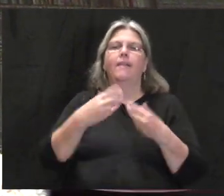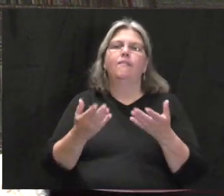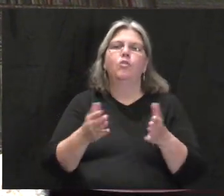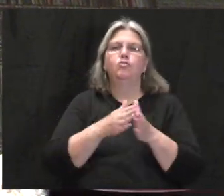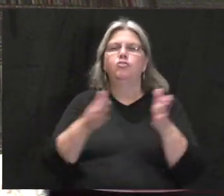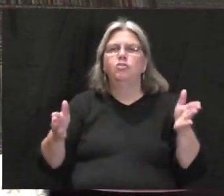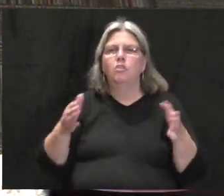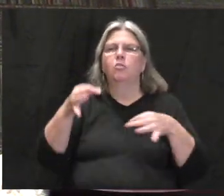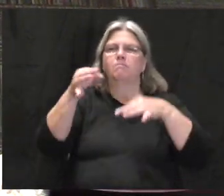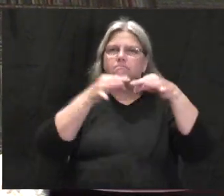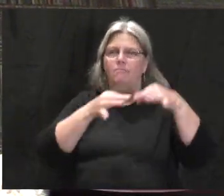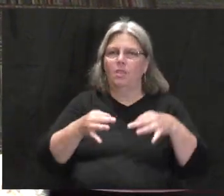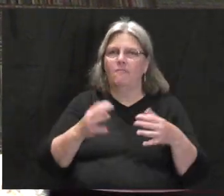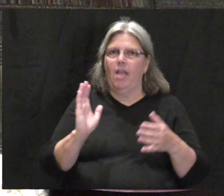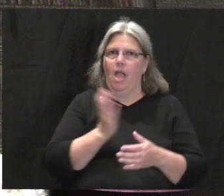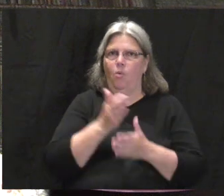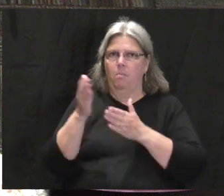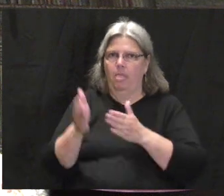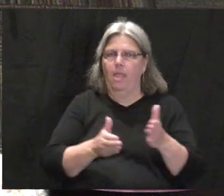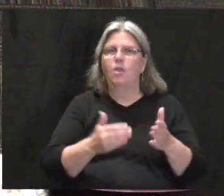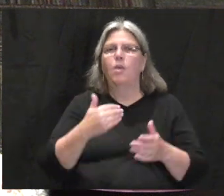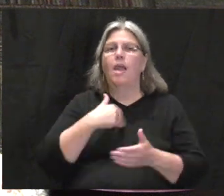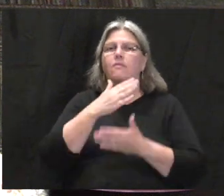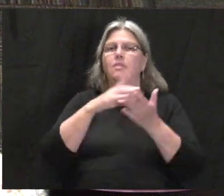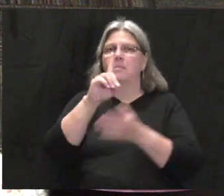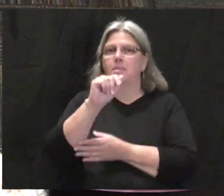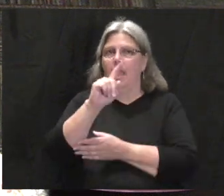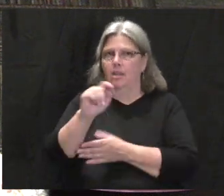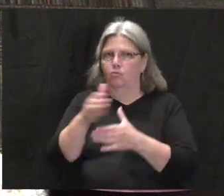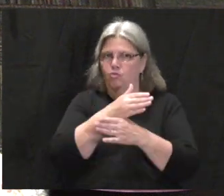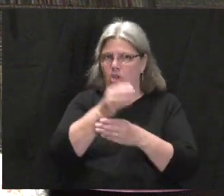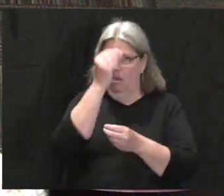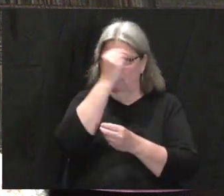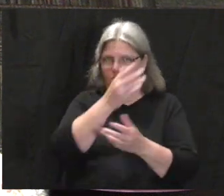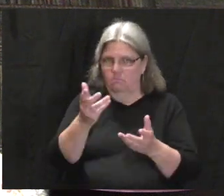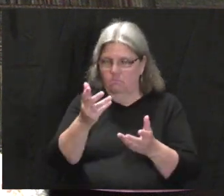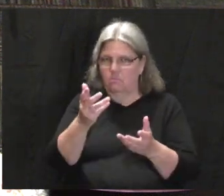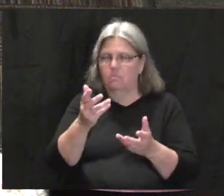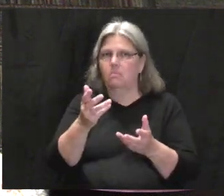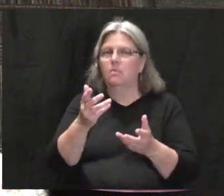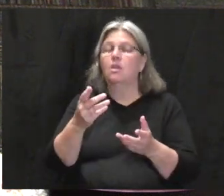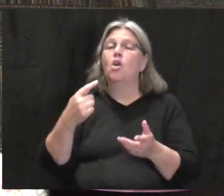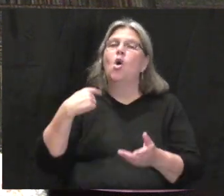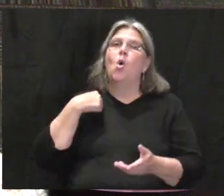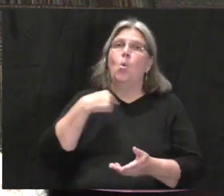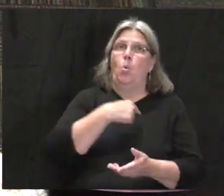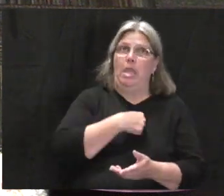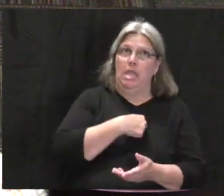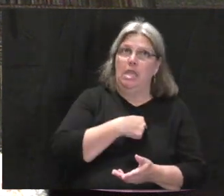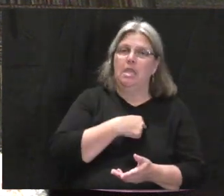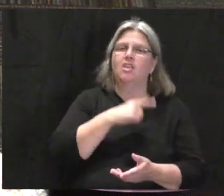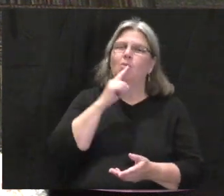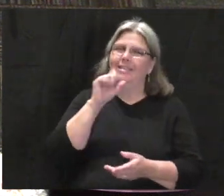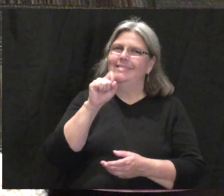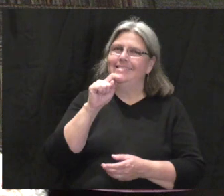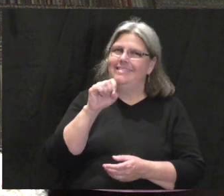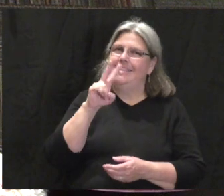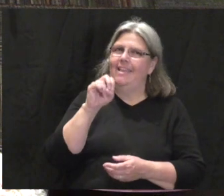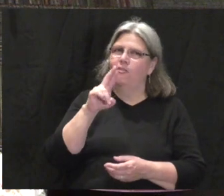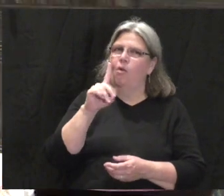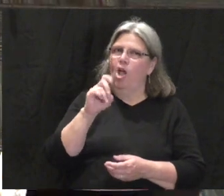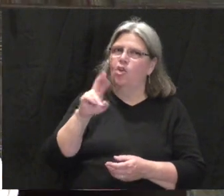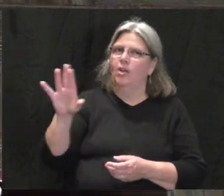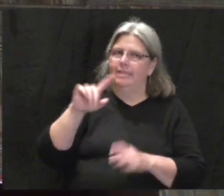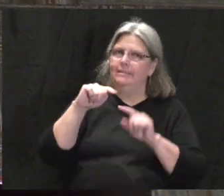plan is. We have some data to share with you. We do a pretty, and I say we, really, it's Steve Rudder and his team, but we do